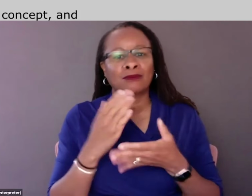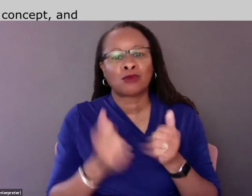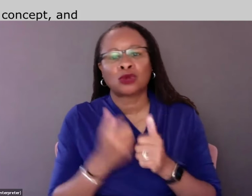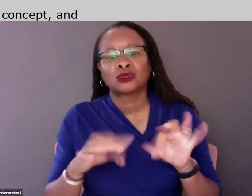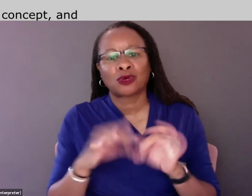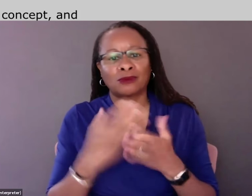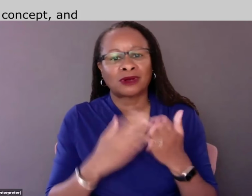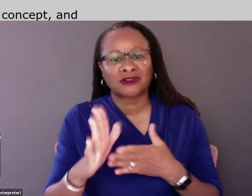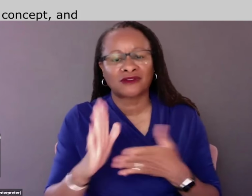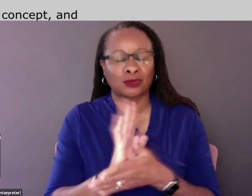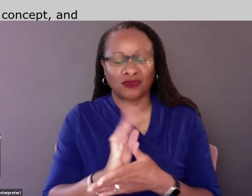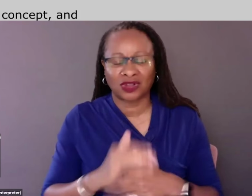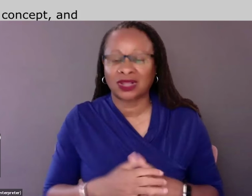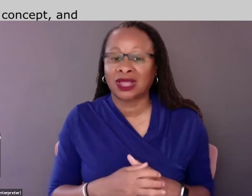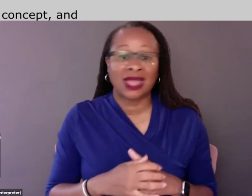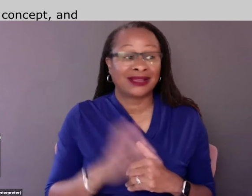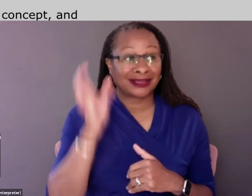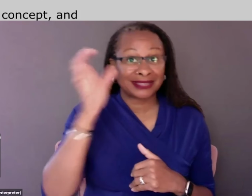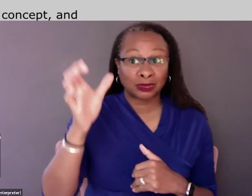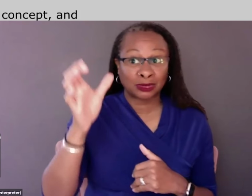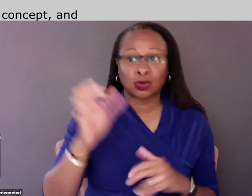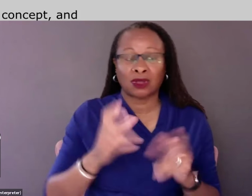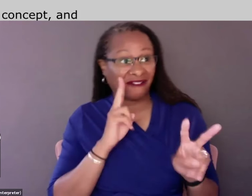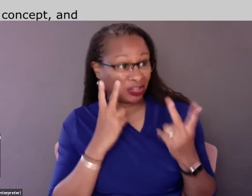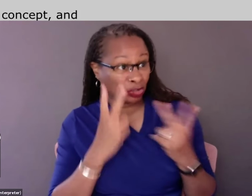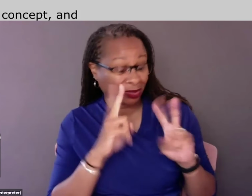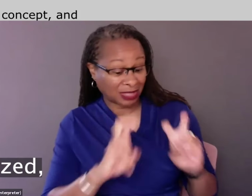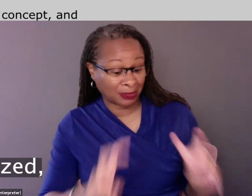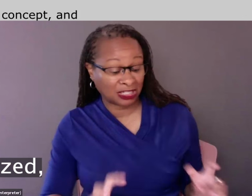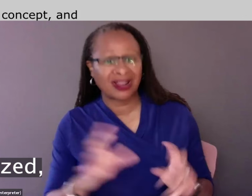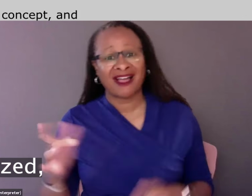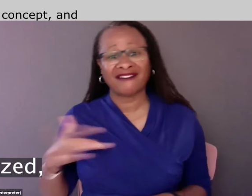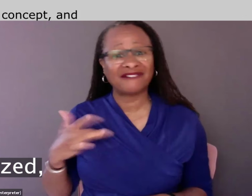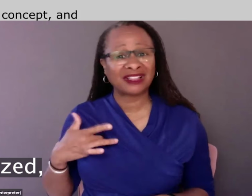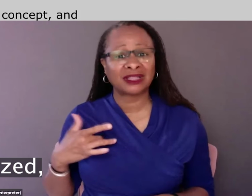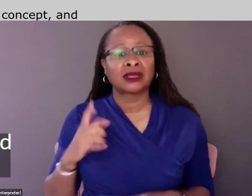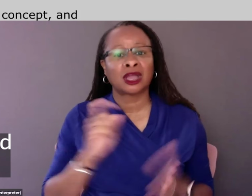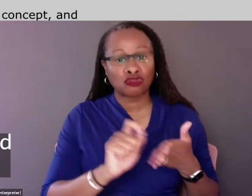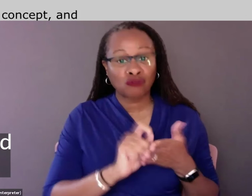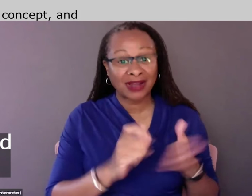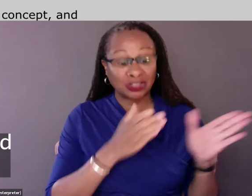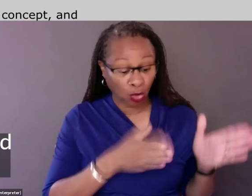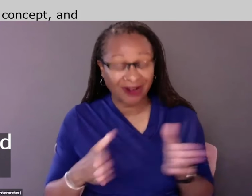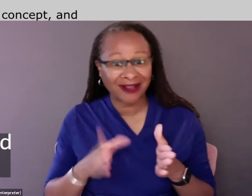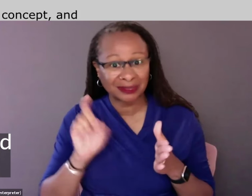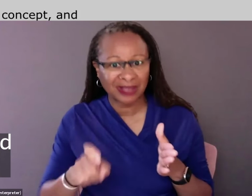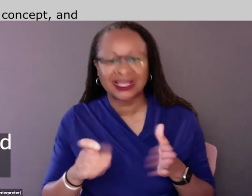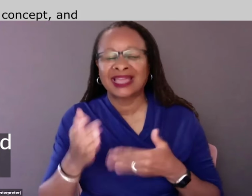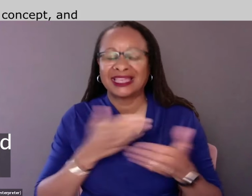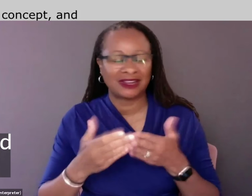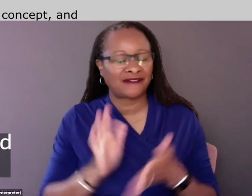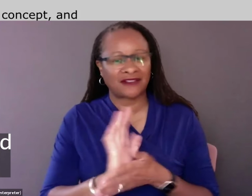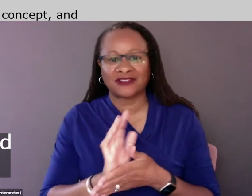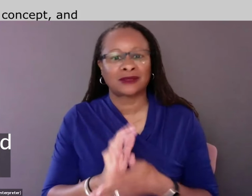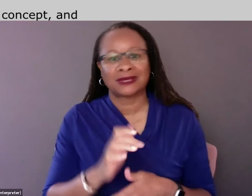matter. Is it conceptual? Is it a visual examination? Is it a feeling? Your writing should be organized, even if your film is intended to be